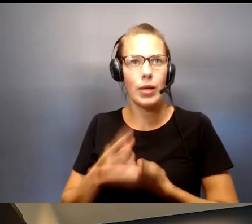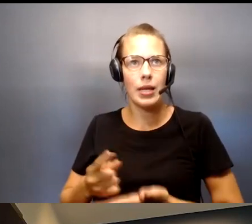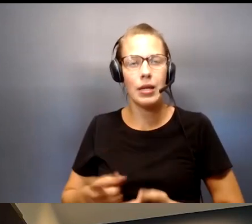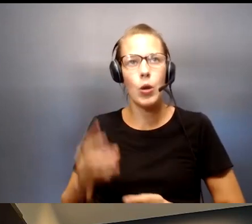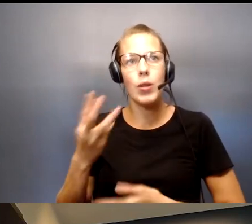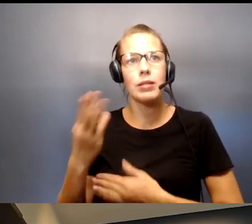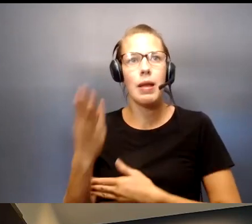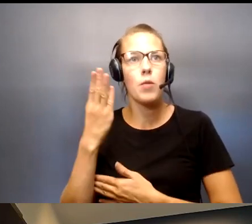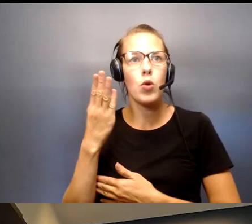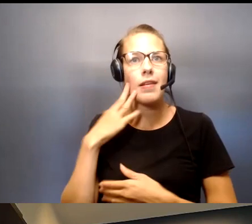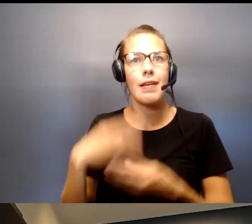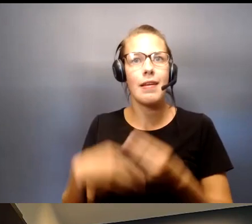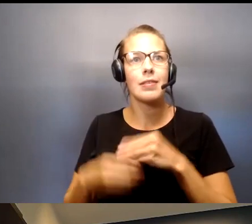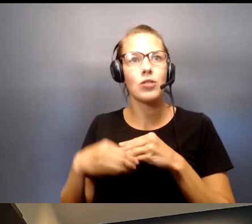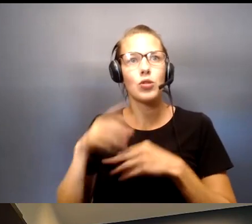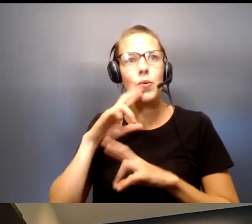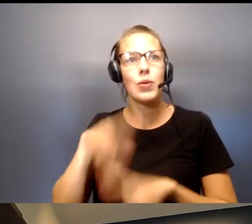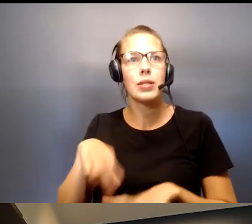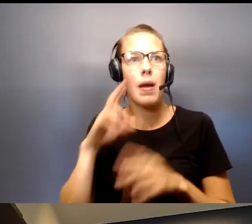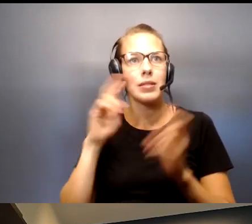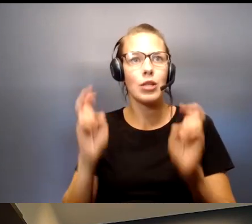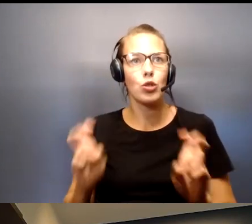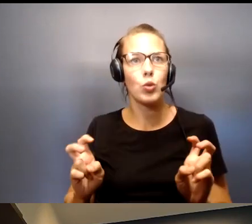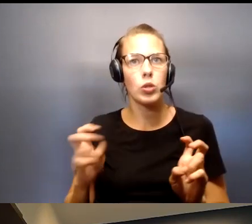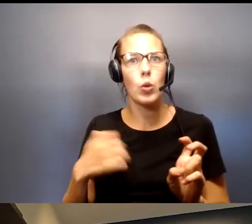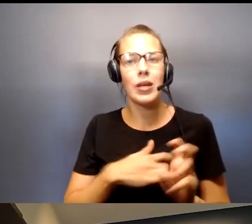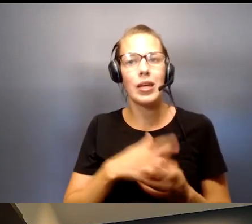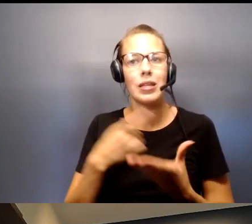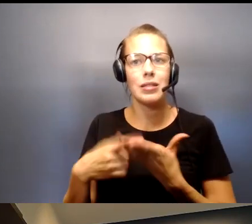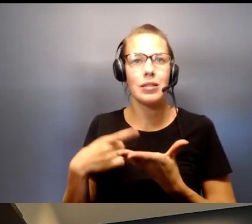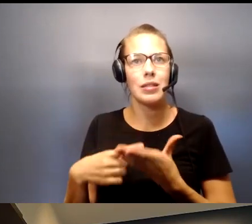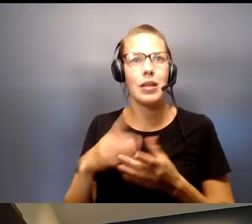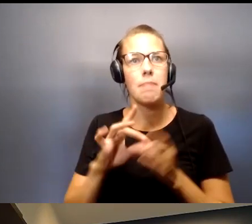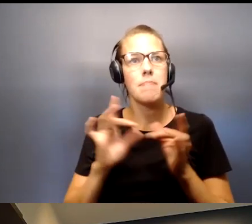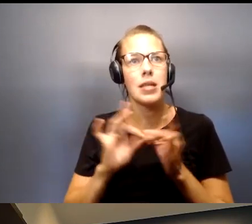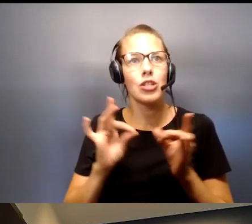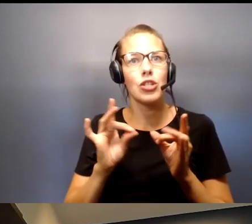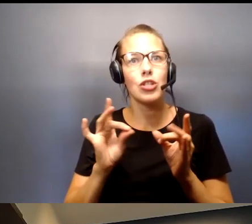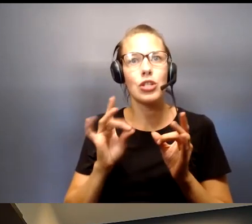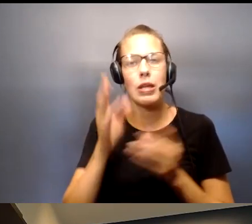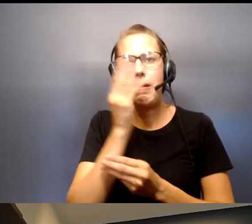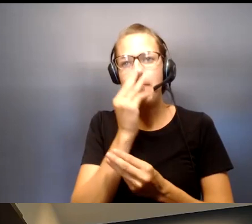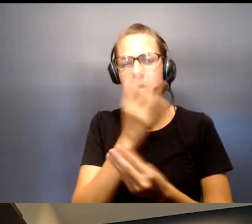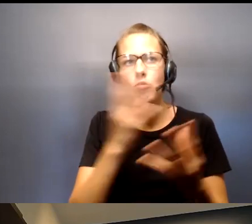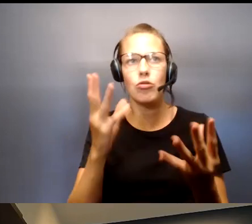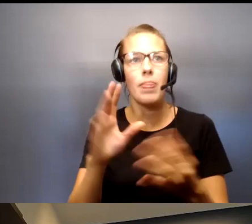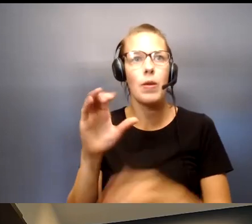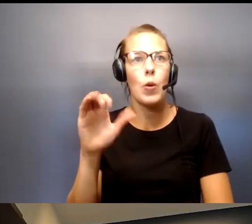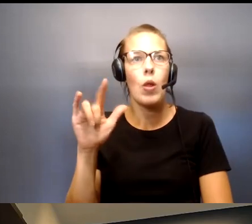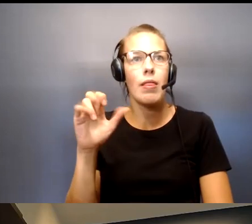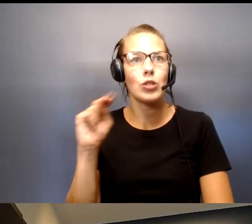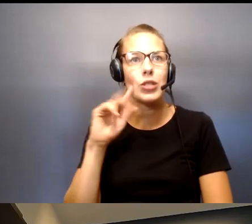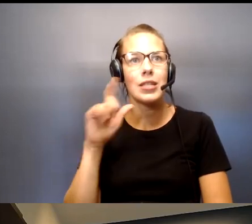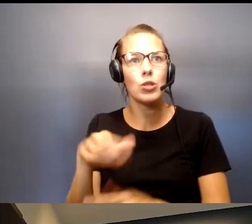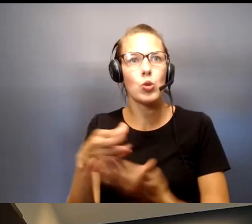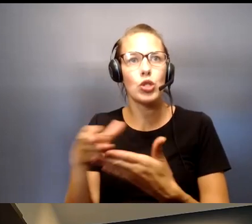mornings. In addition to response issues, we discuss messaging, information that the coalition needs to share